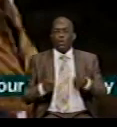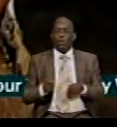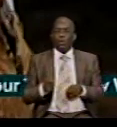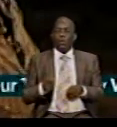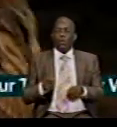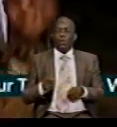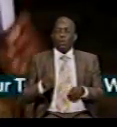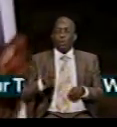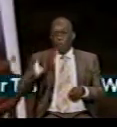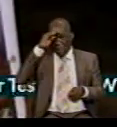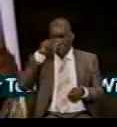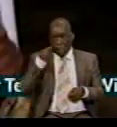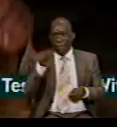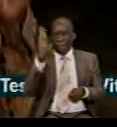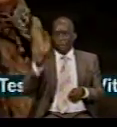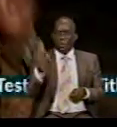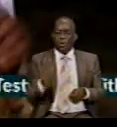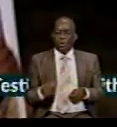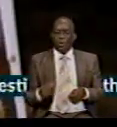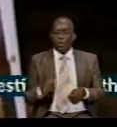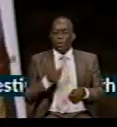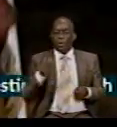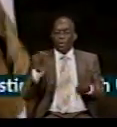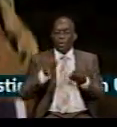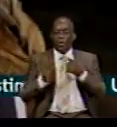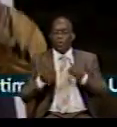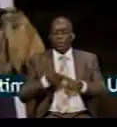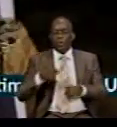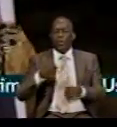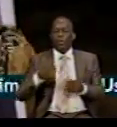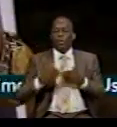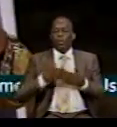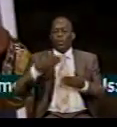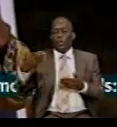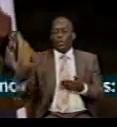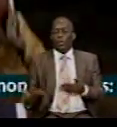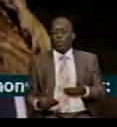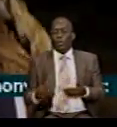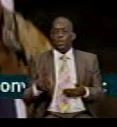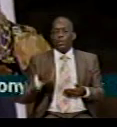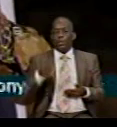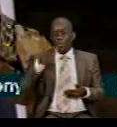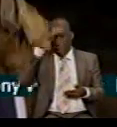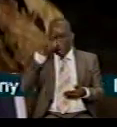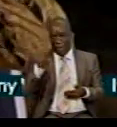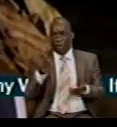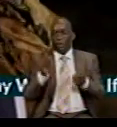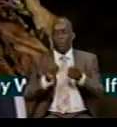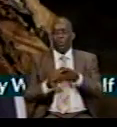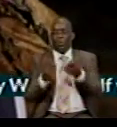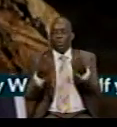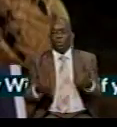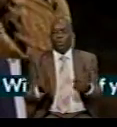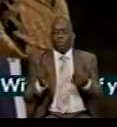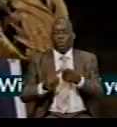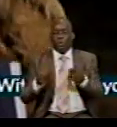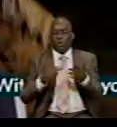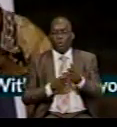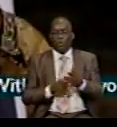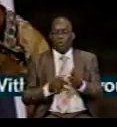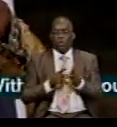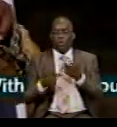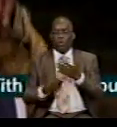mine called Ivor now invites me that I should come to this crusade, that this crusade, there is a man that come